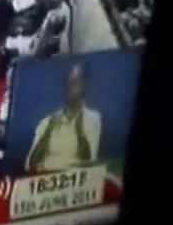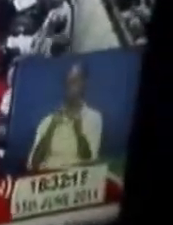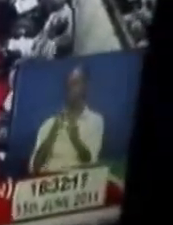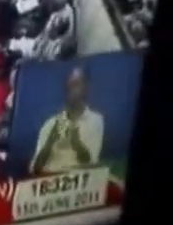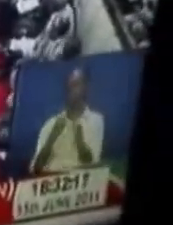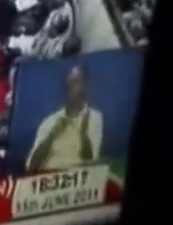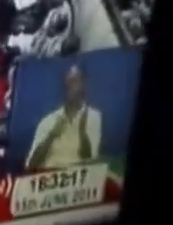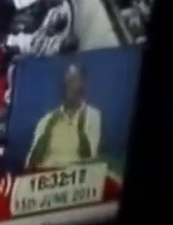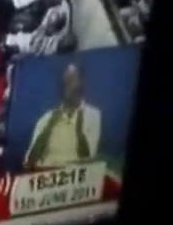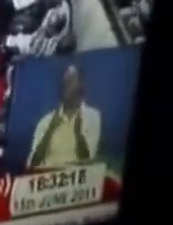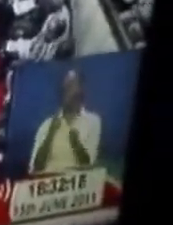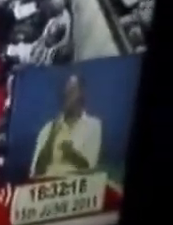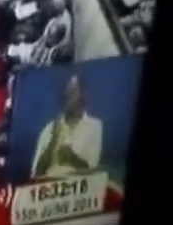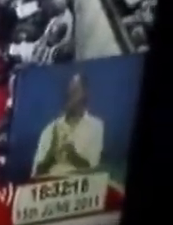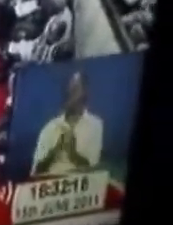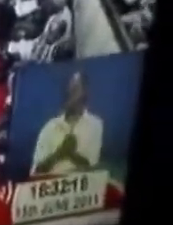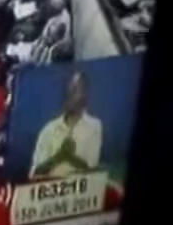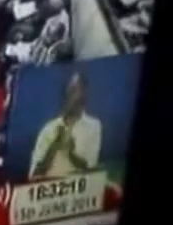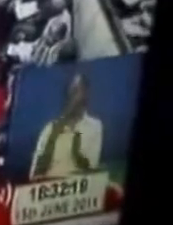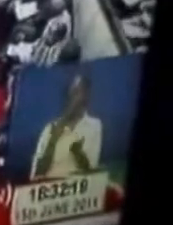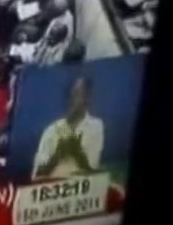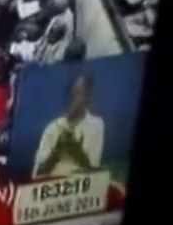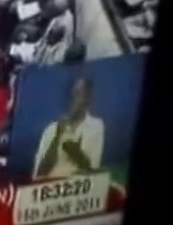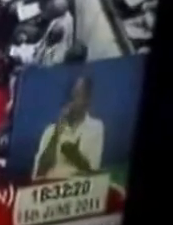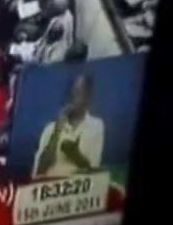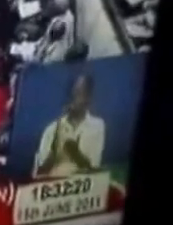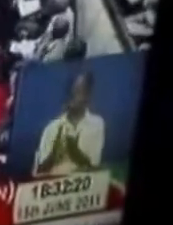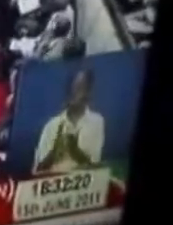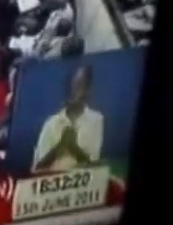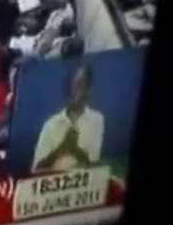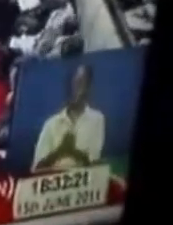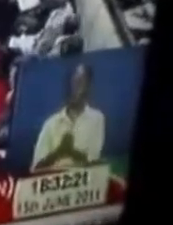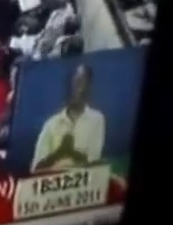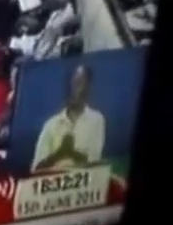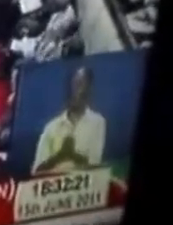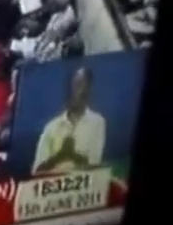Point of order, Mr. Speaker. Thank you, Mr. Speaker.